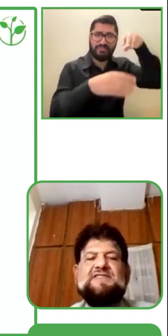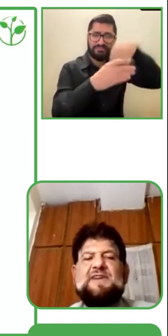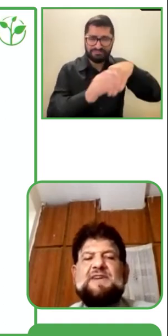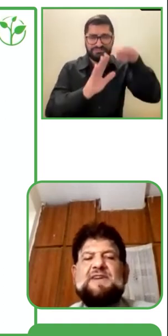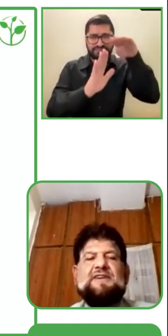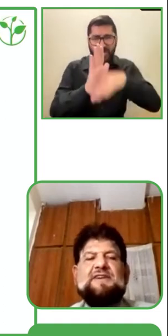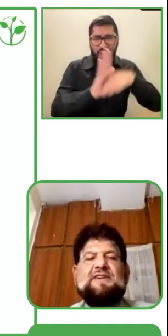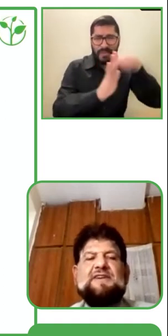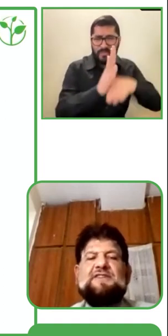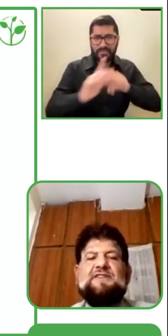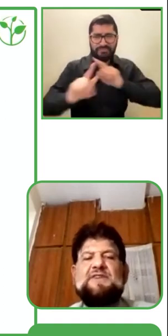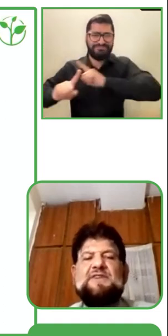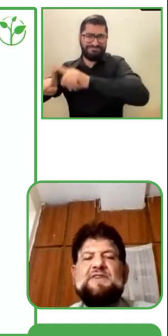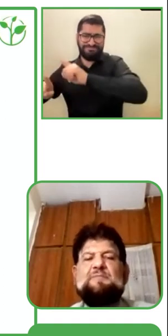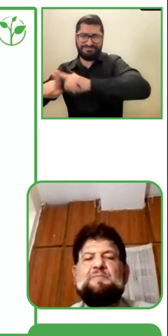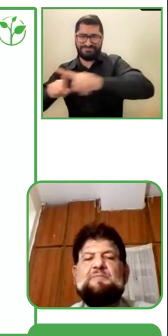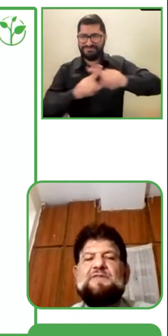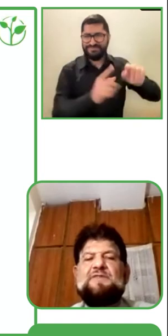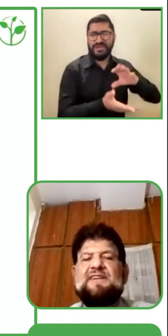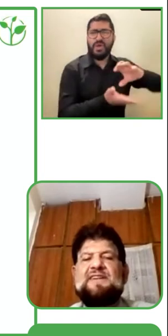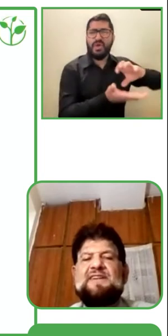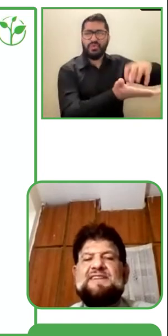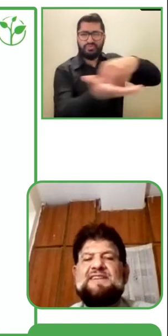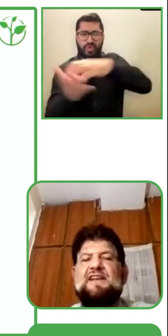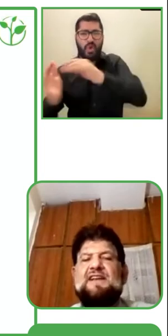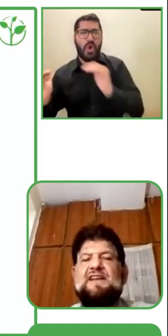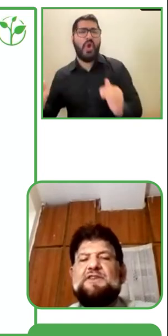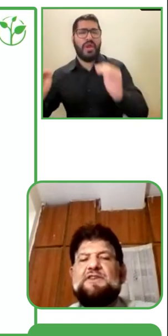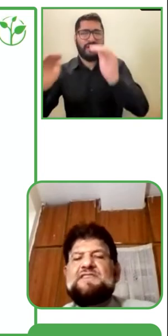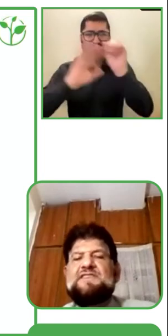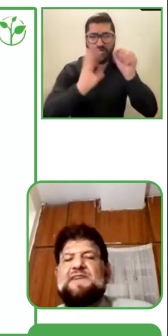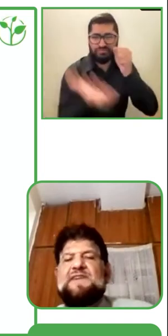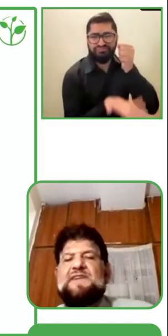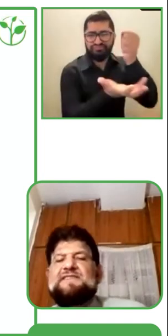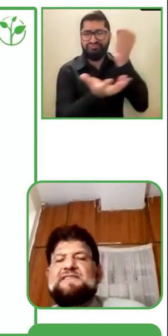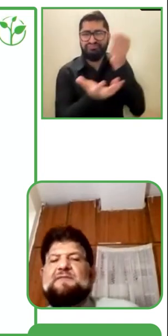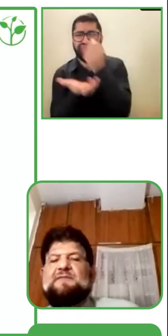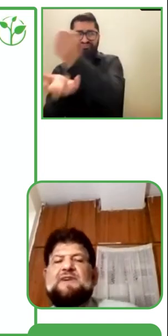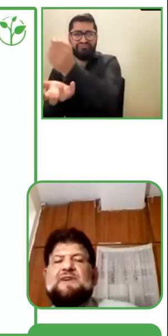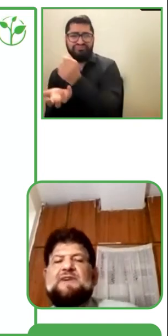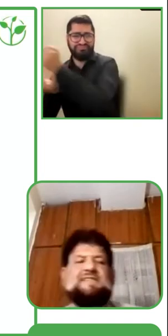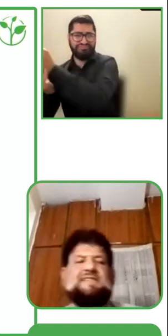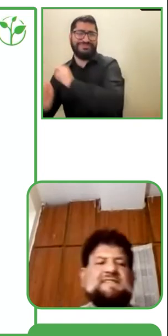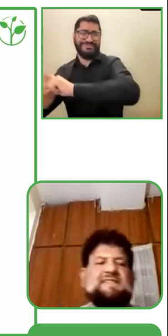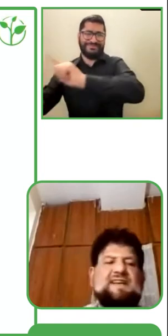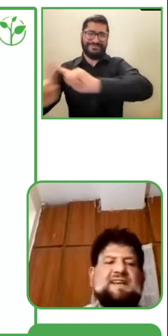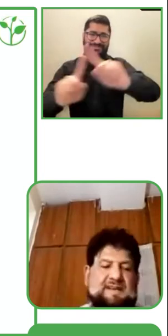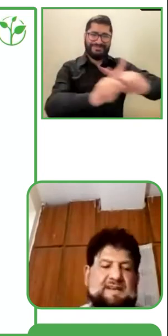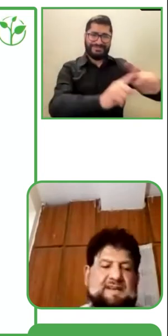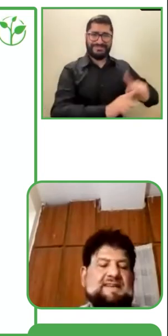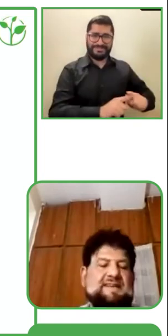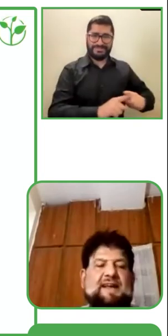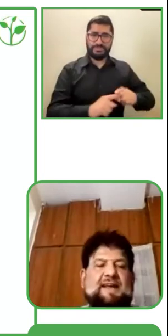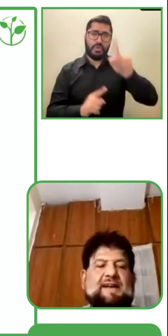Caritas Germany, European Union, Medico International, UNICEF, and some local businesses.